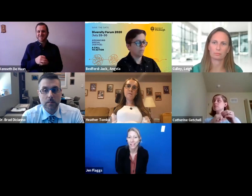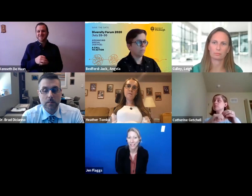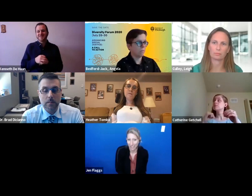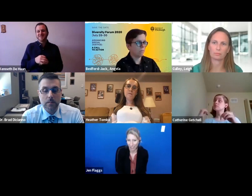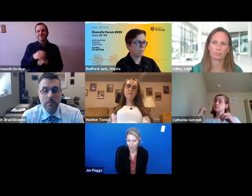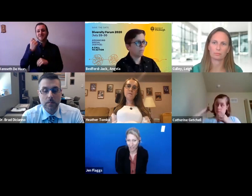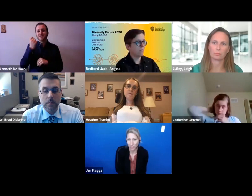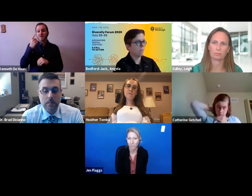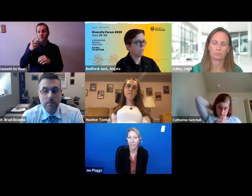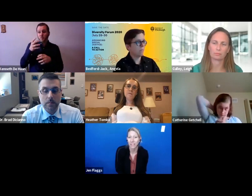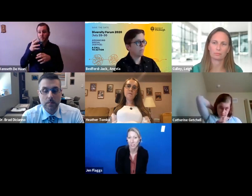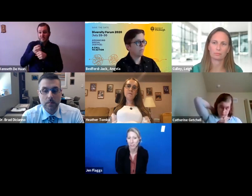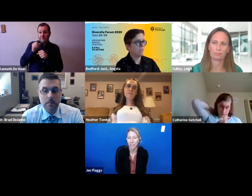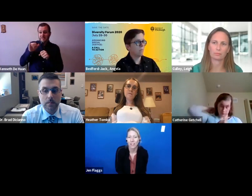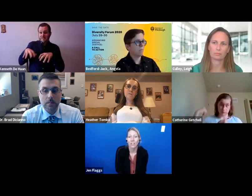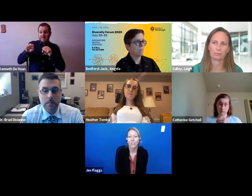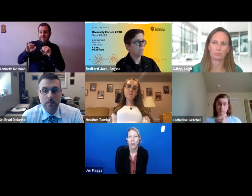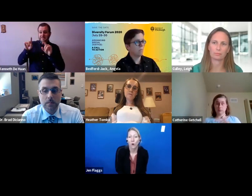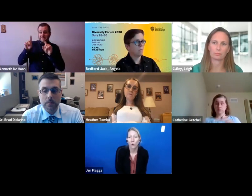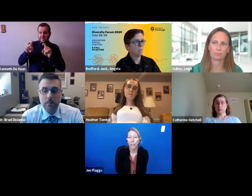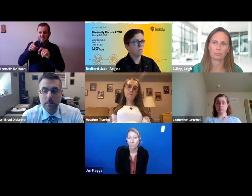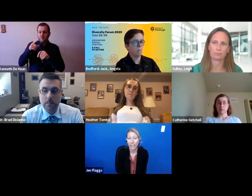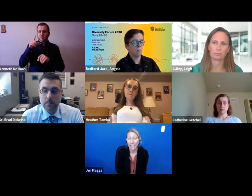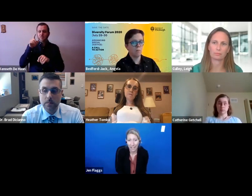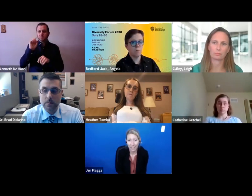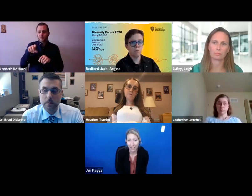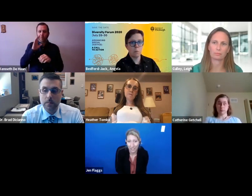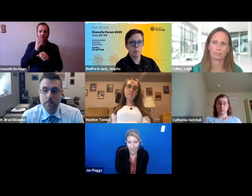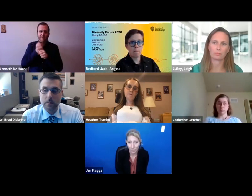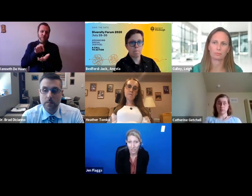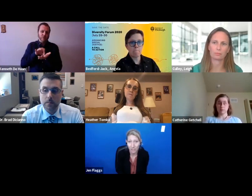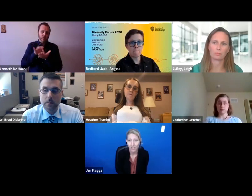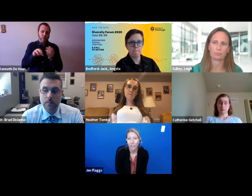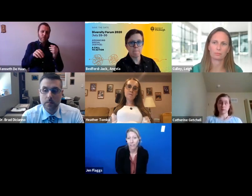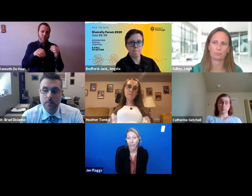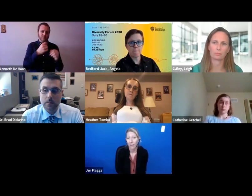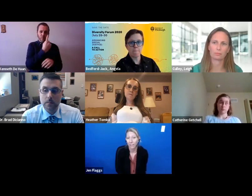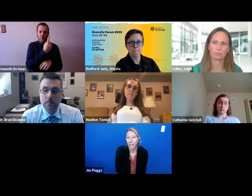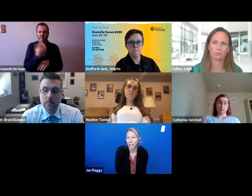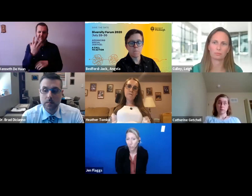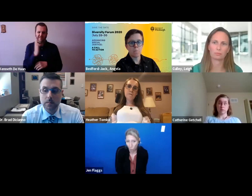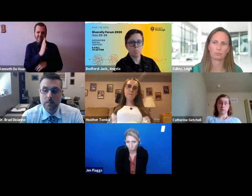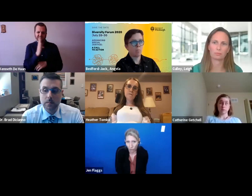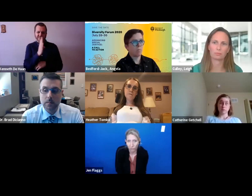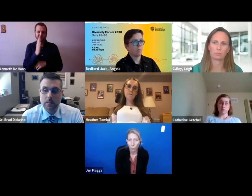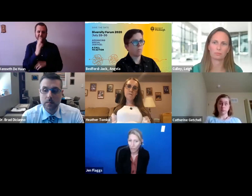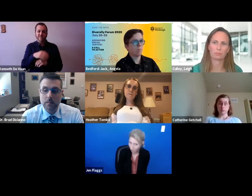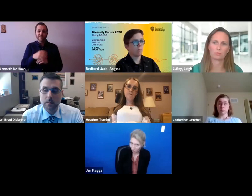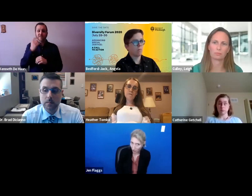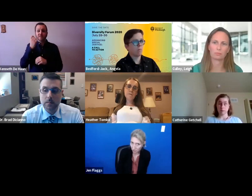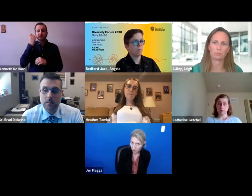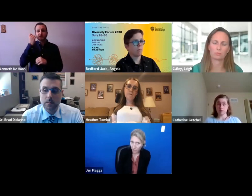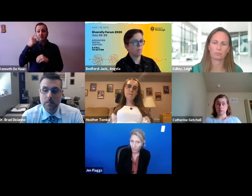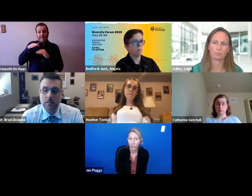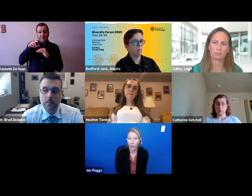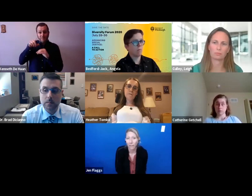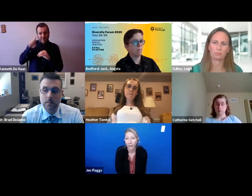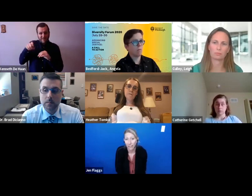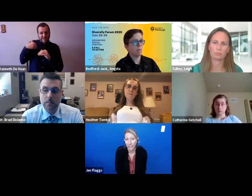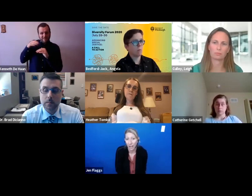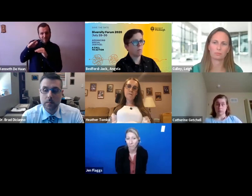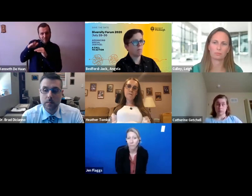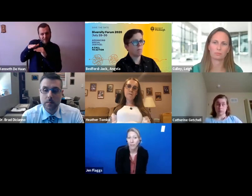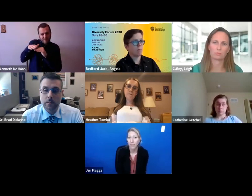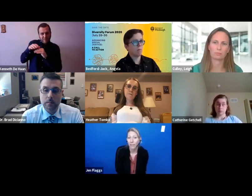Performance Examination Assessment. So if they take that assessment, then they get a score from 1 to 5. And on